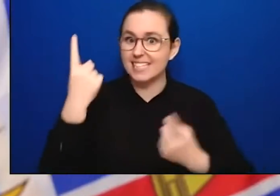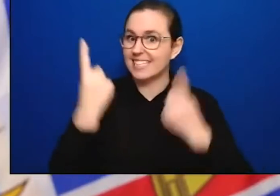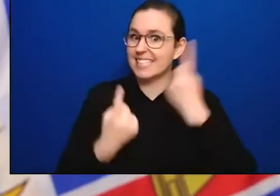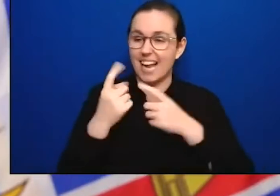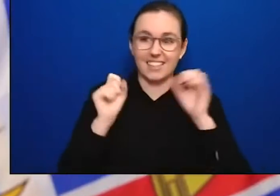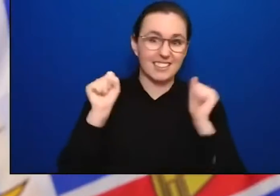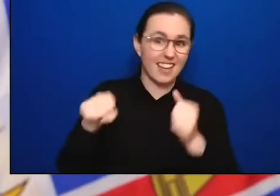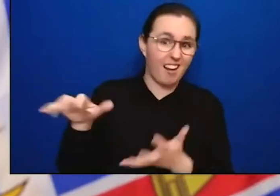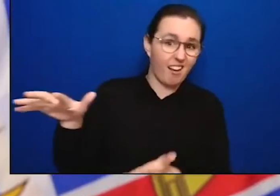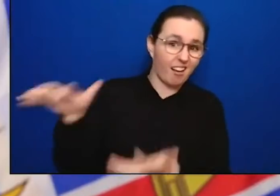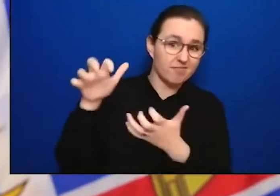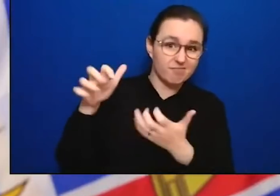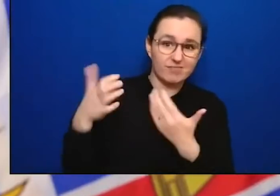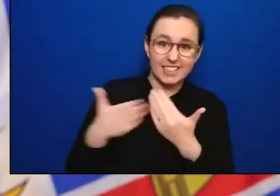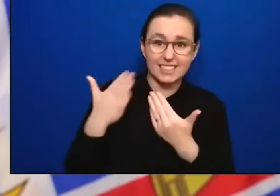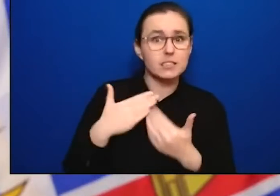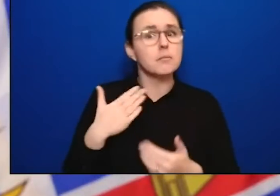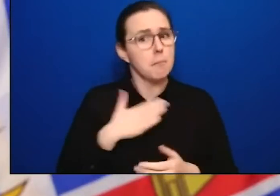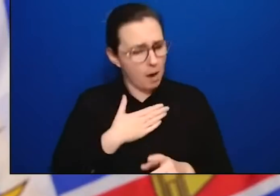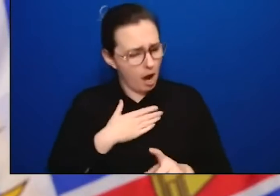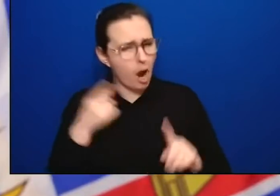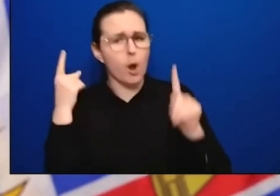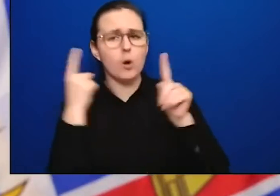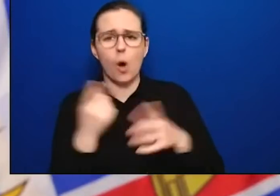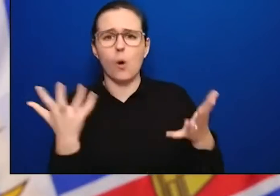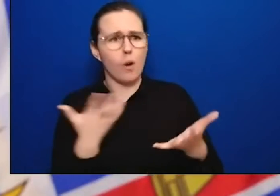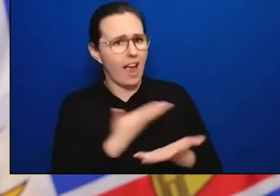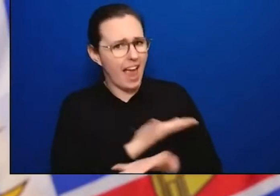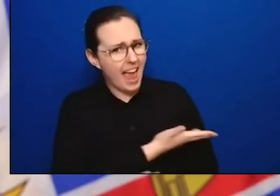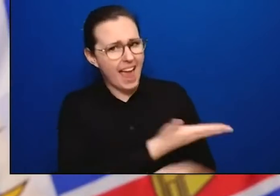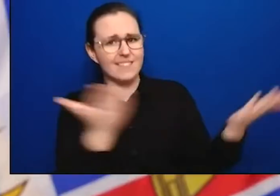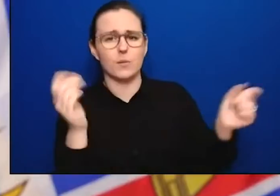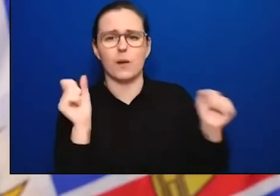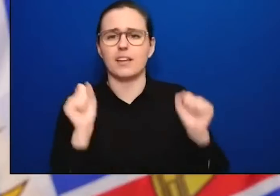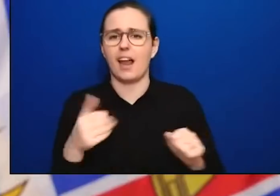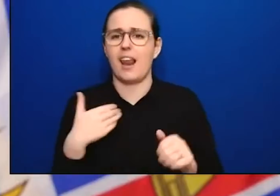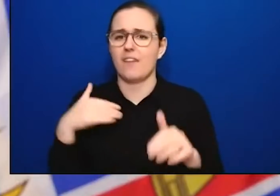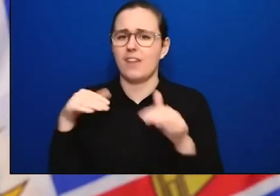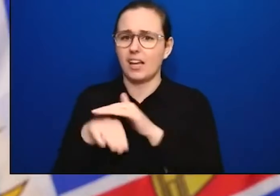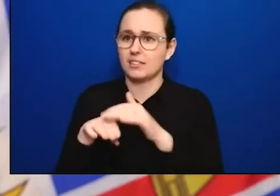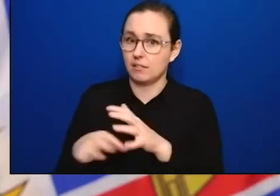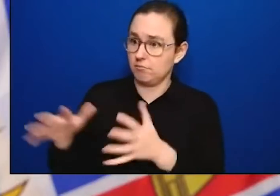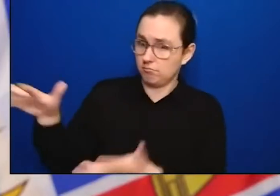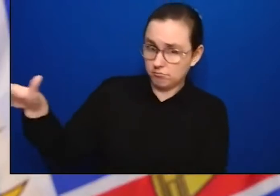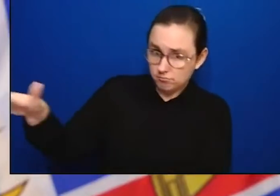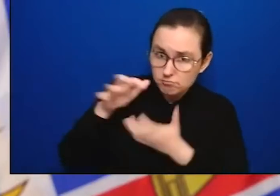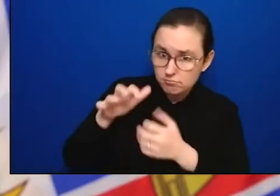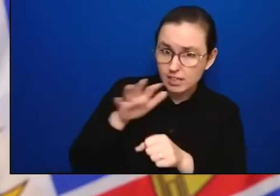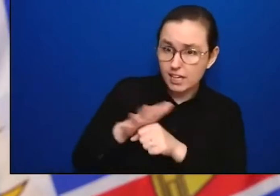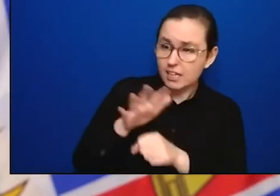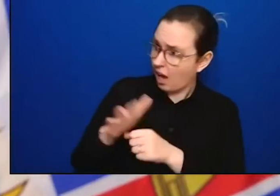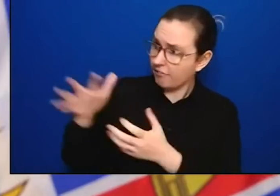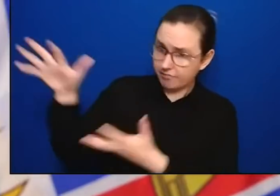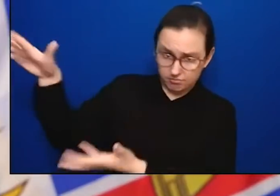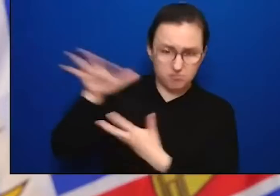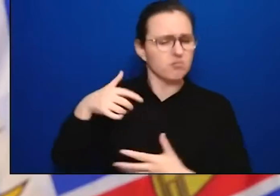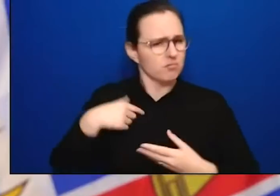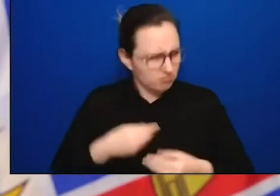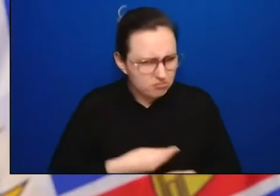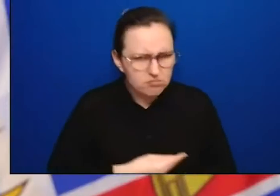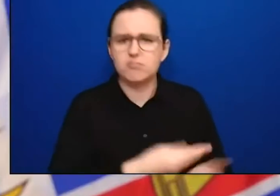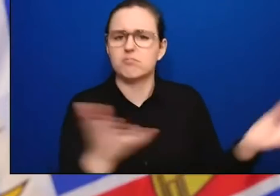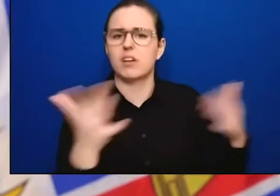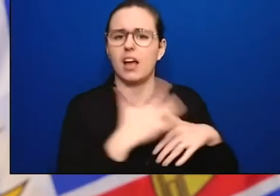when we get to that place where there is an unlimited supply, my aim is to make sure that